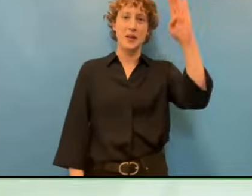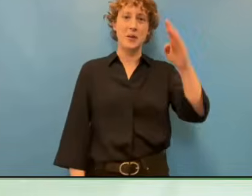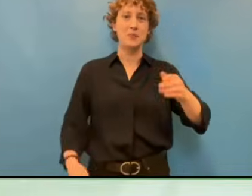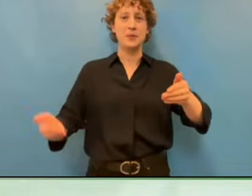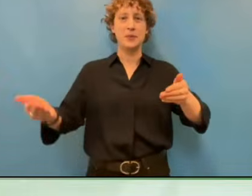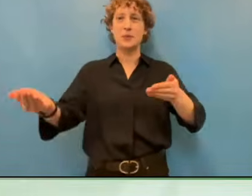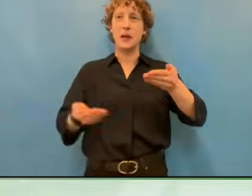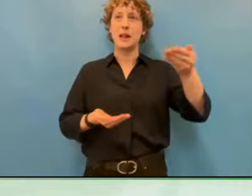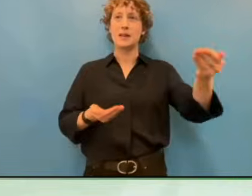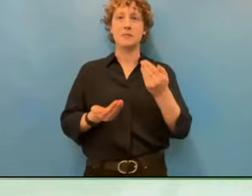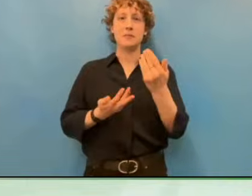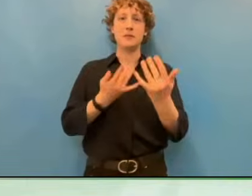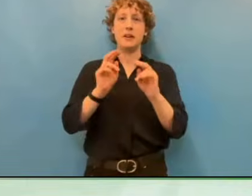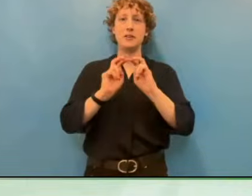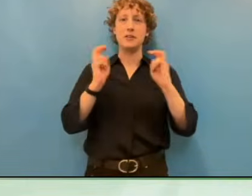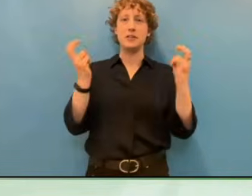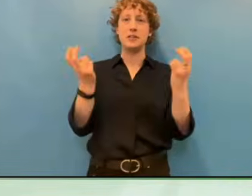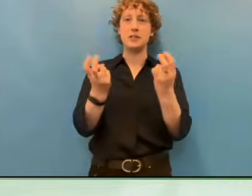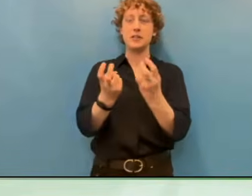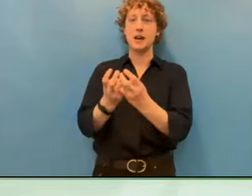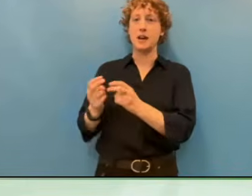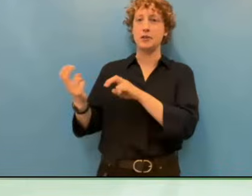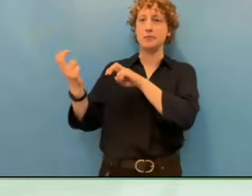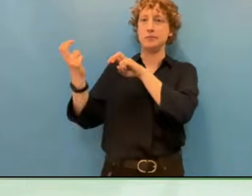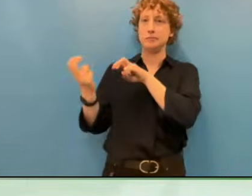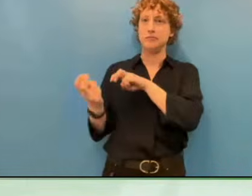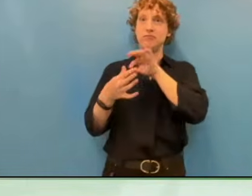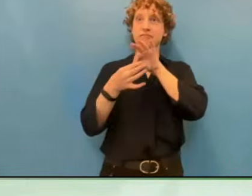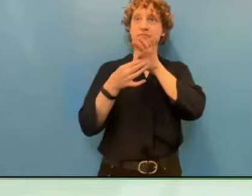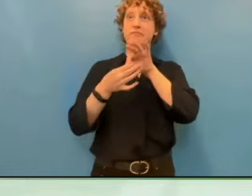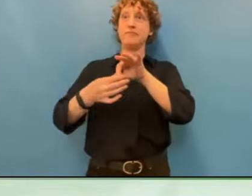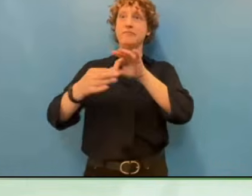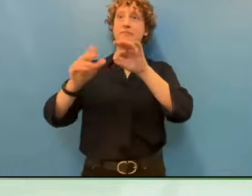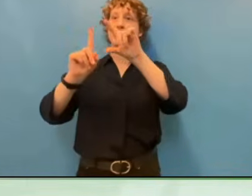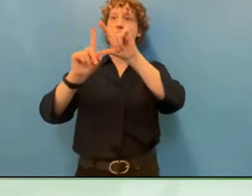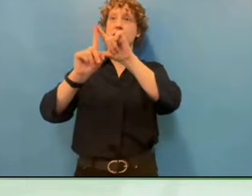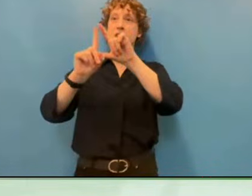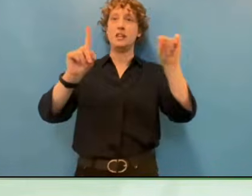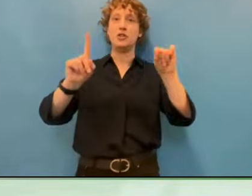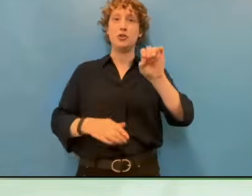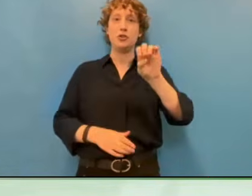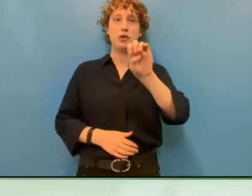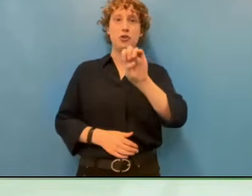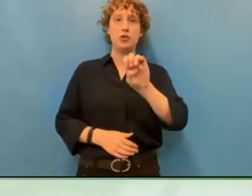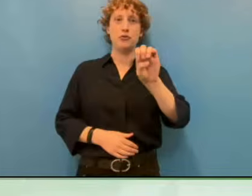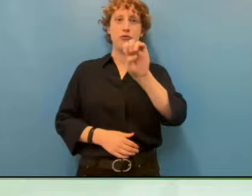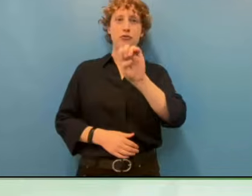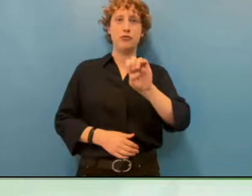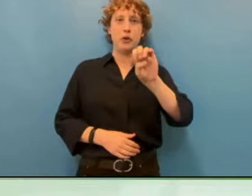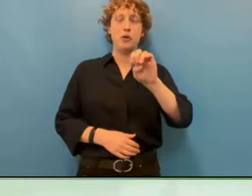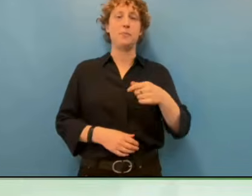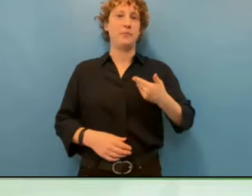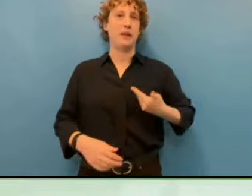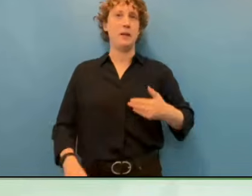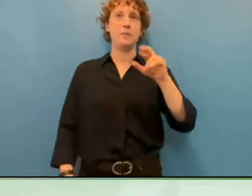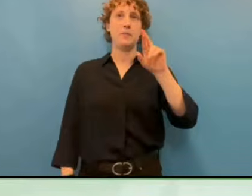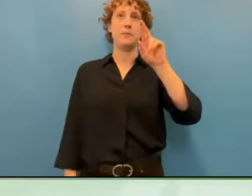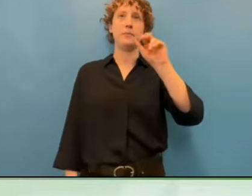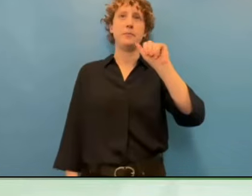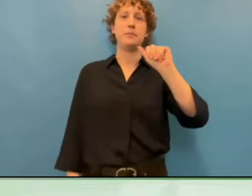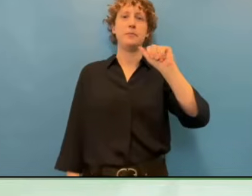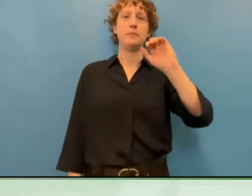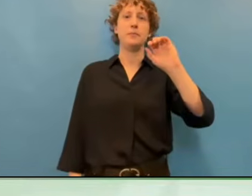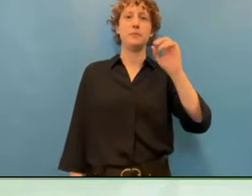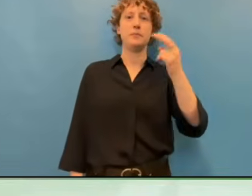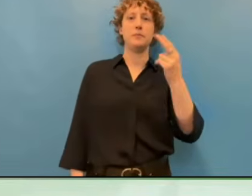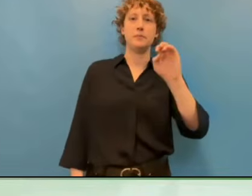different sectors. And the one that is definitely moving the most at the moment is the financial sector. And